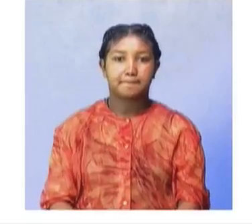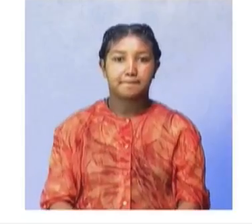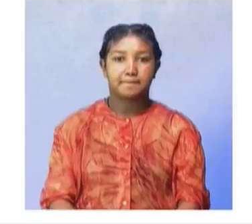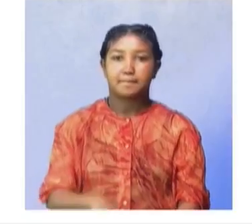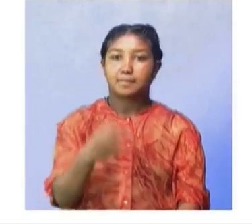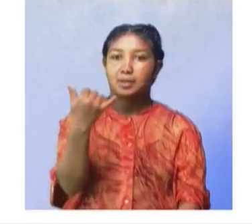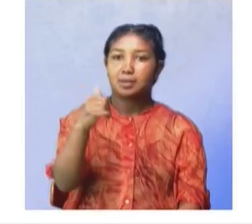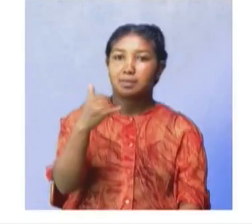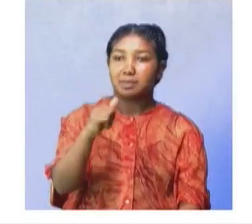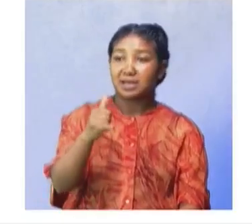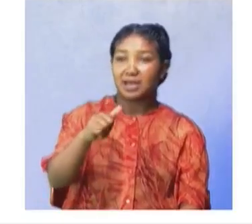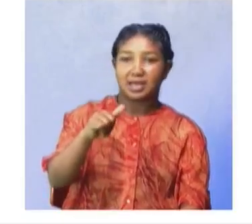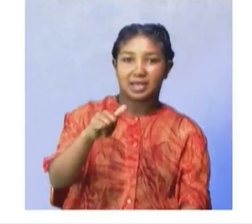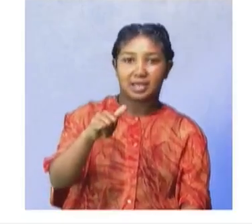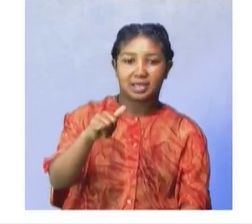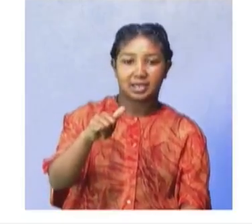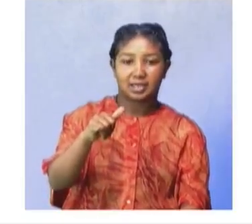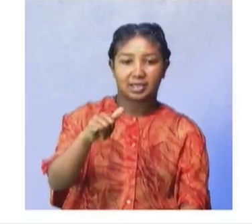Football.